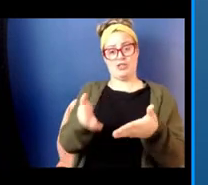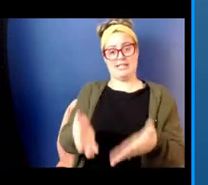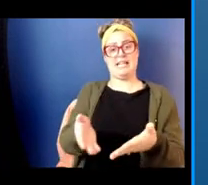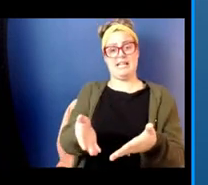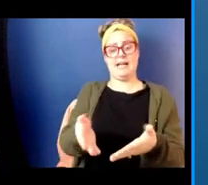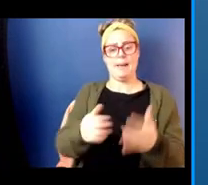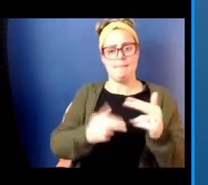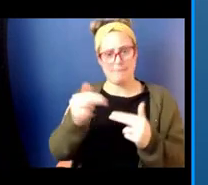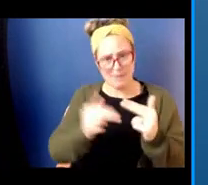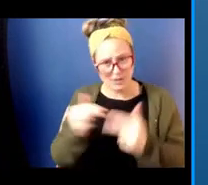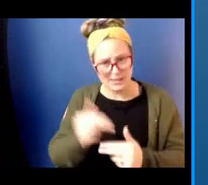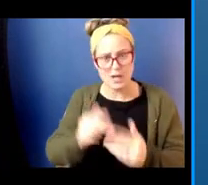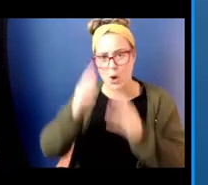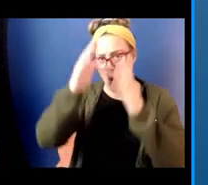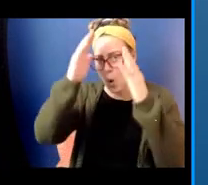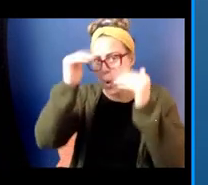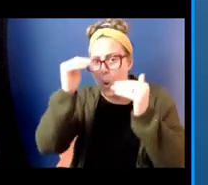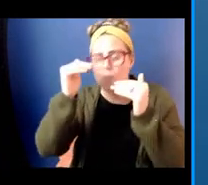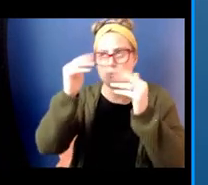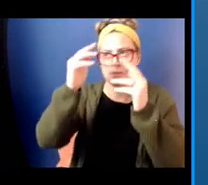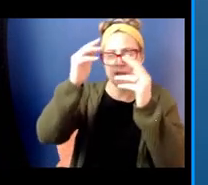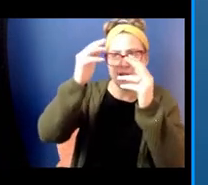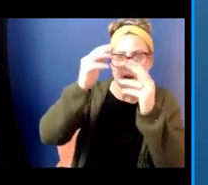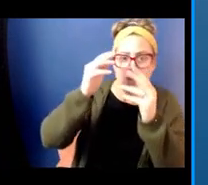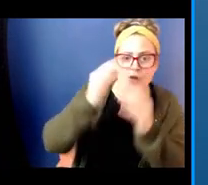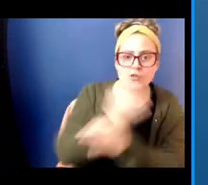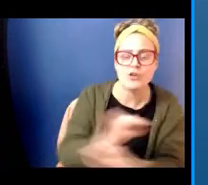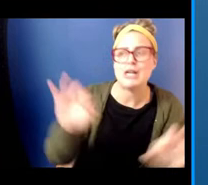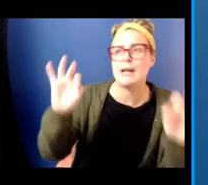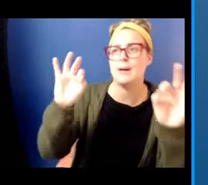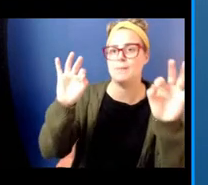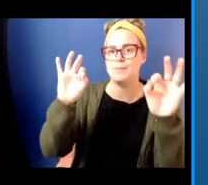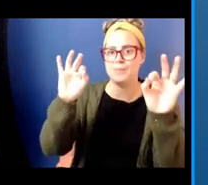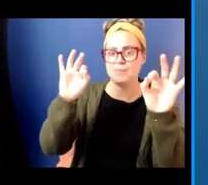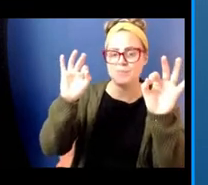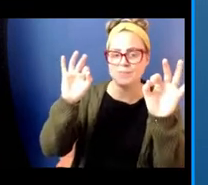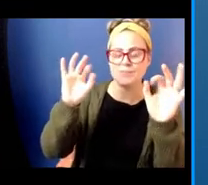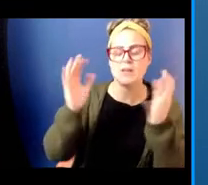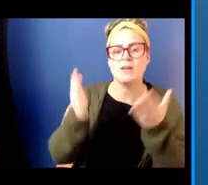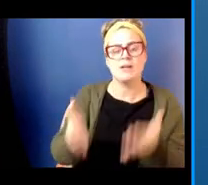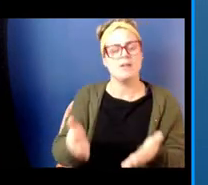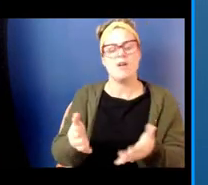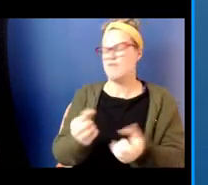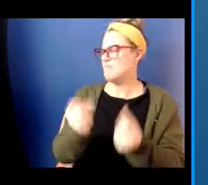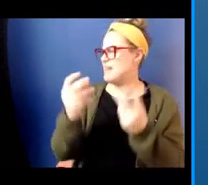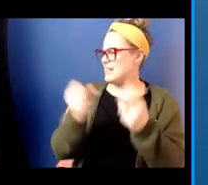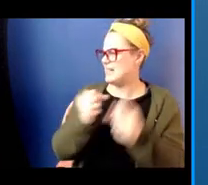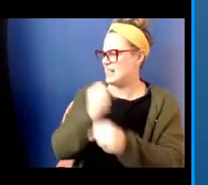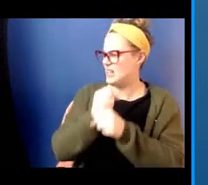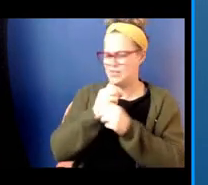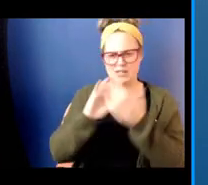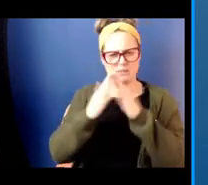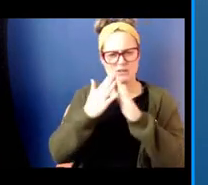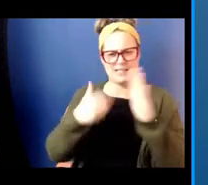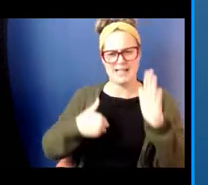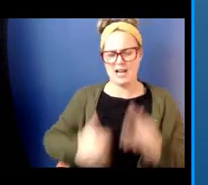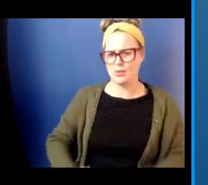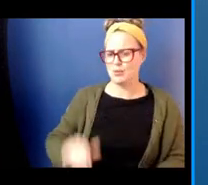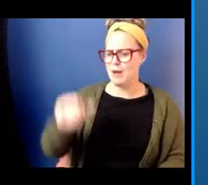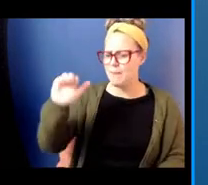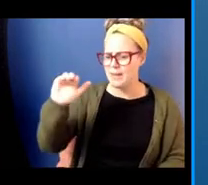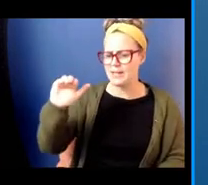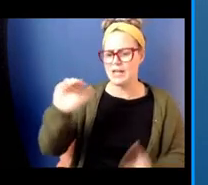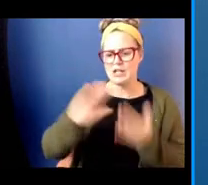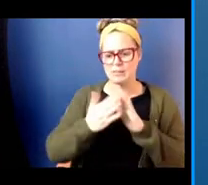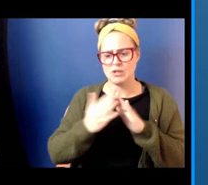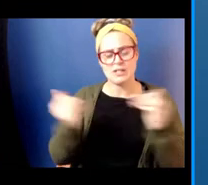Hope and for many of us for many years in communities that I grew up in and communities that you all represent